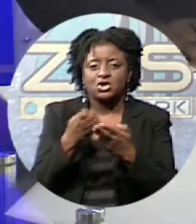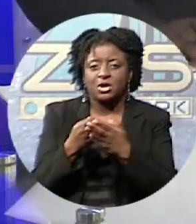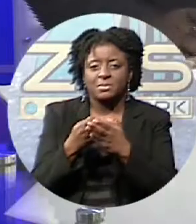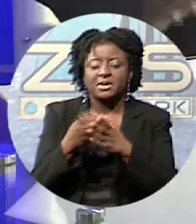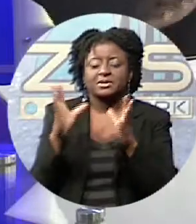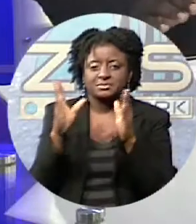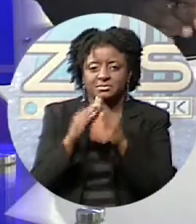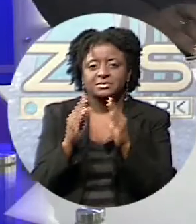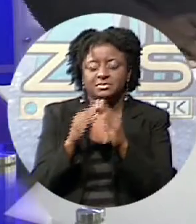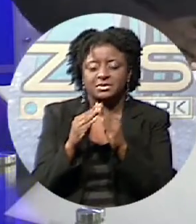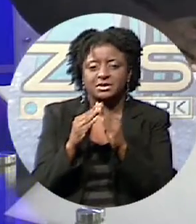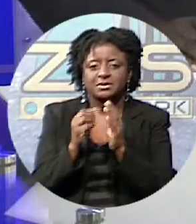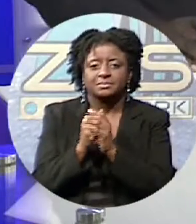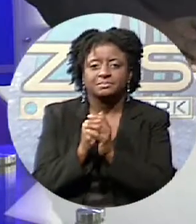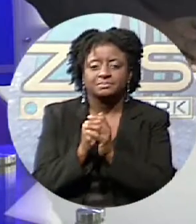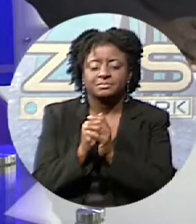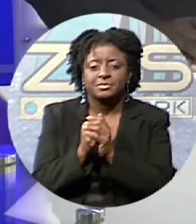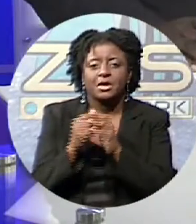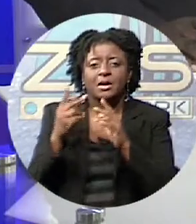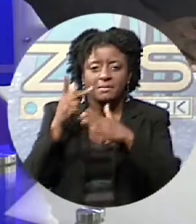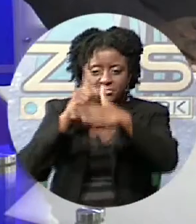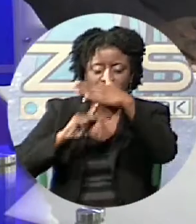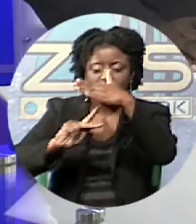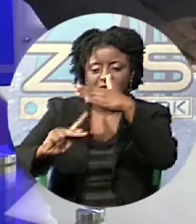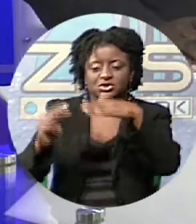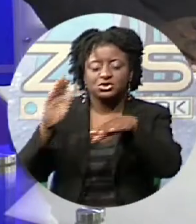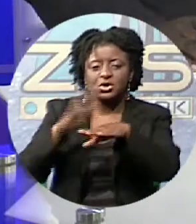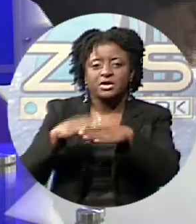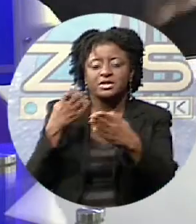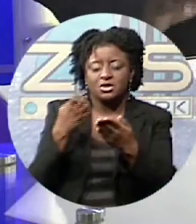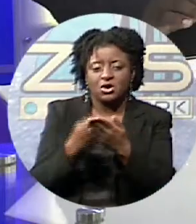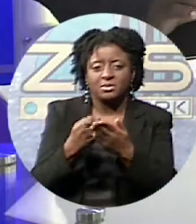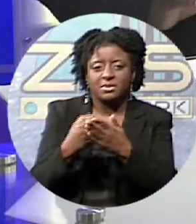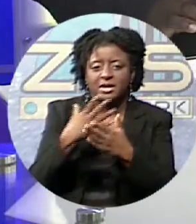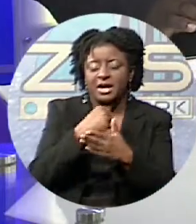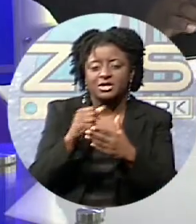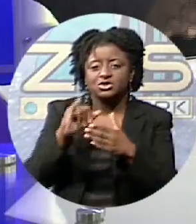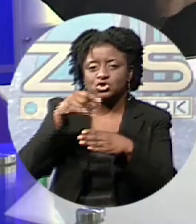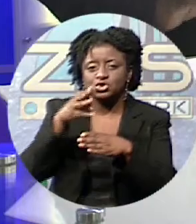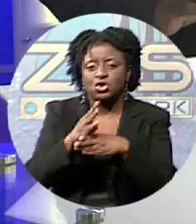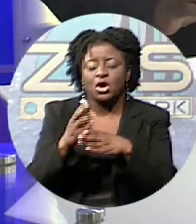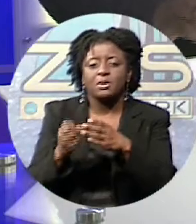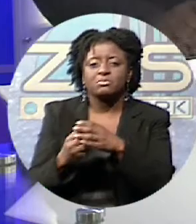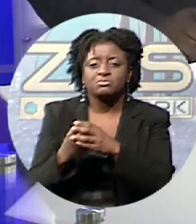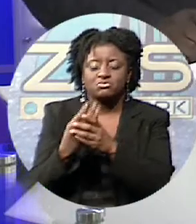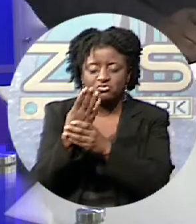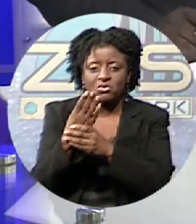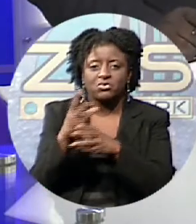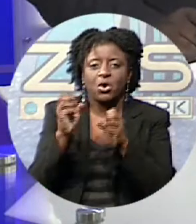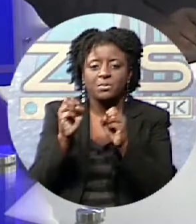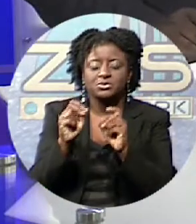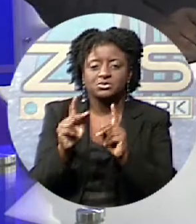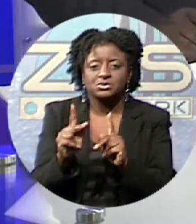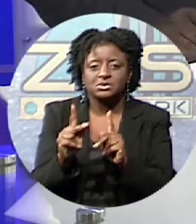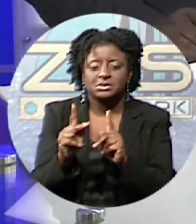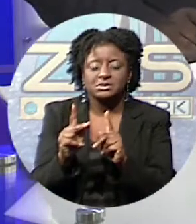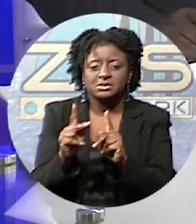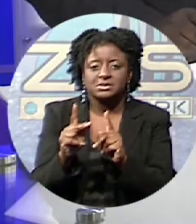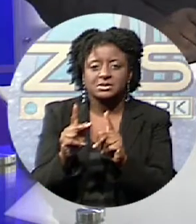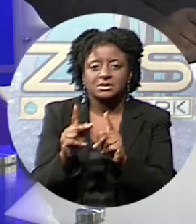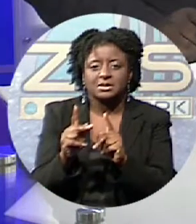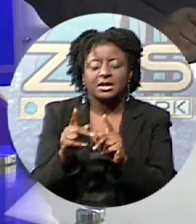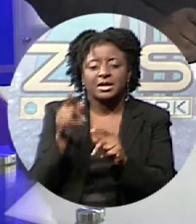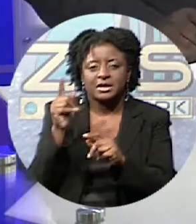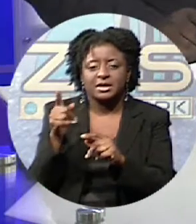the traditional projections on the economic growth and new job opportunities the country will see, Mr. Christie chastised lending institutions